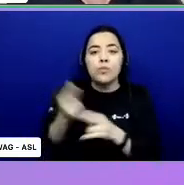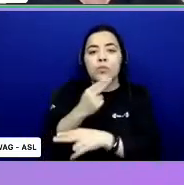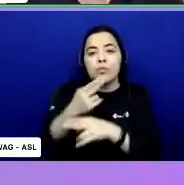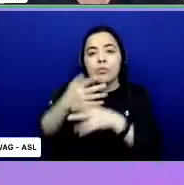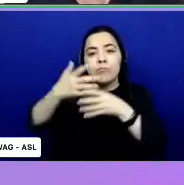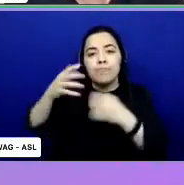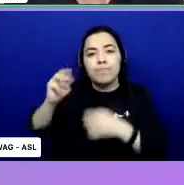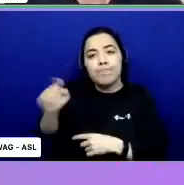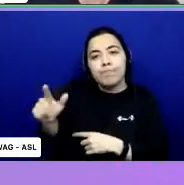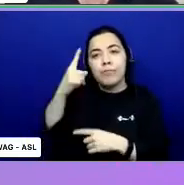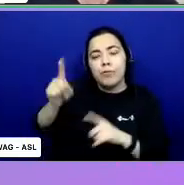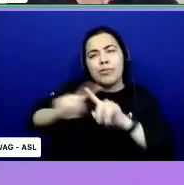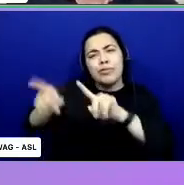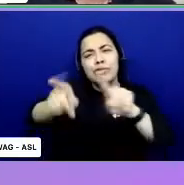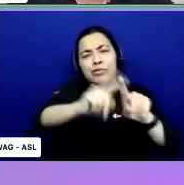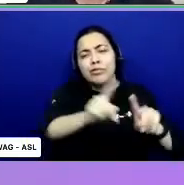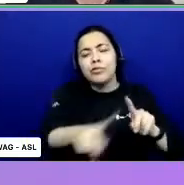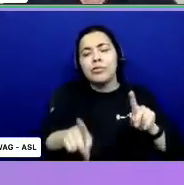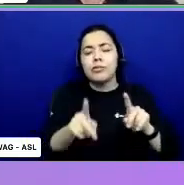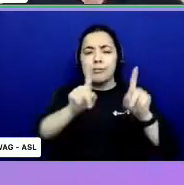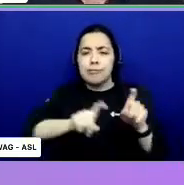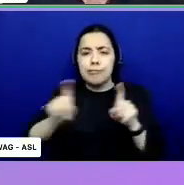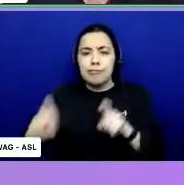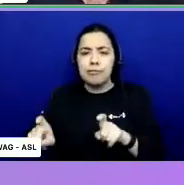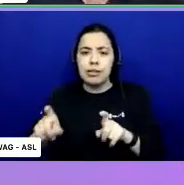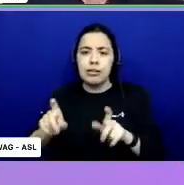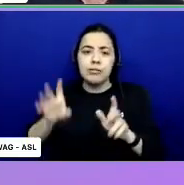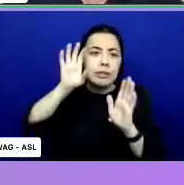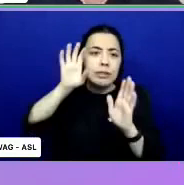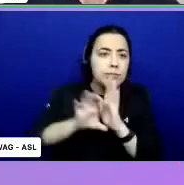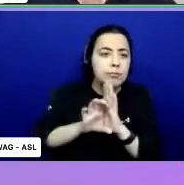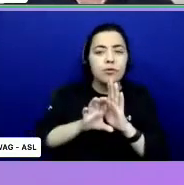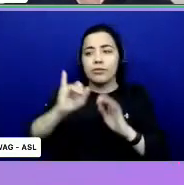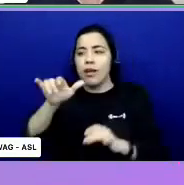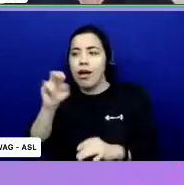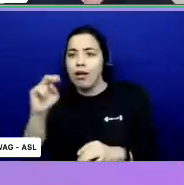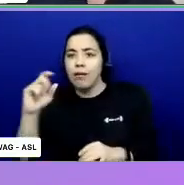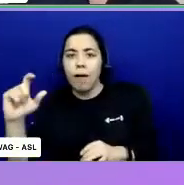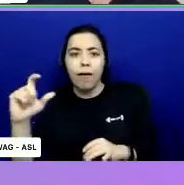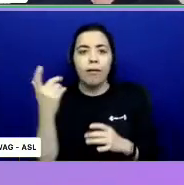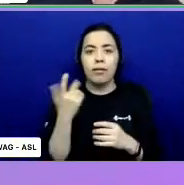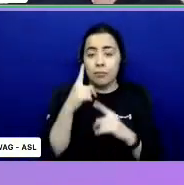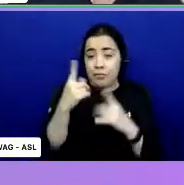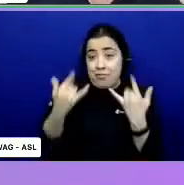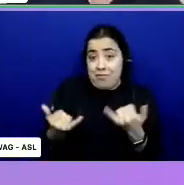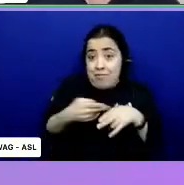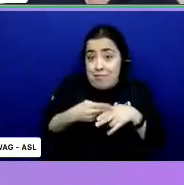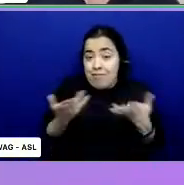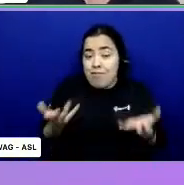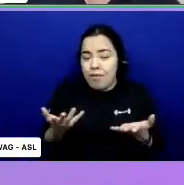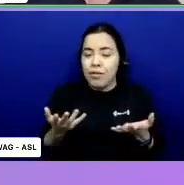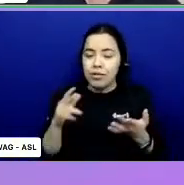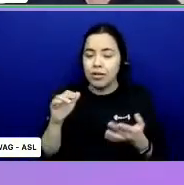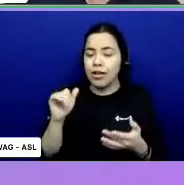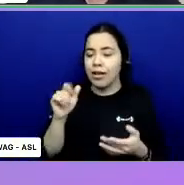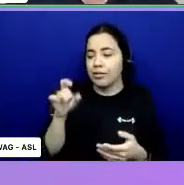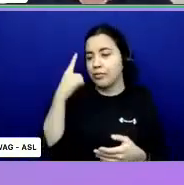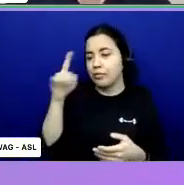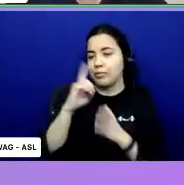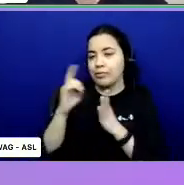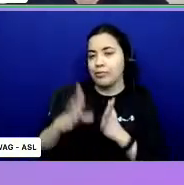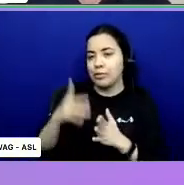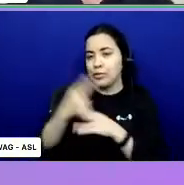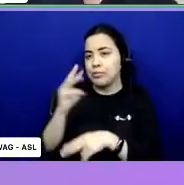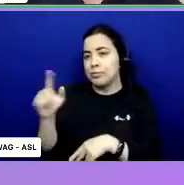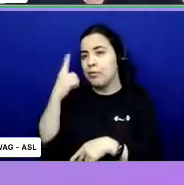of other ways to test the alt attributes of images and icons. But for right now, X for Designers just uses machine